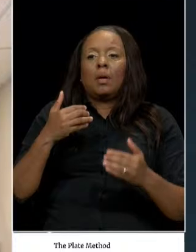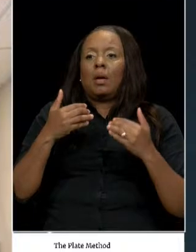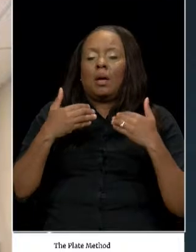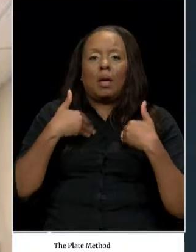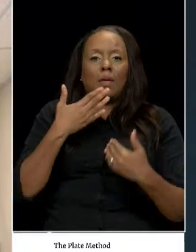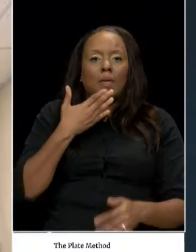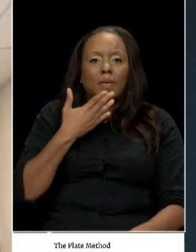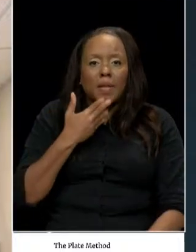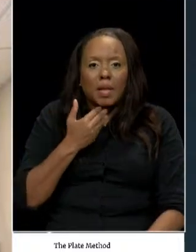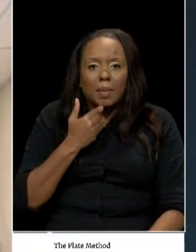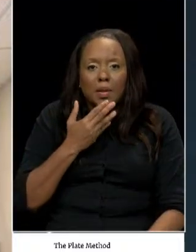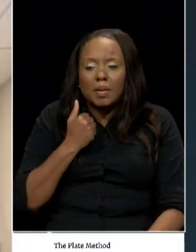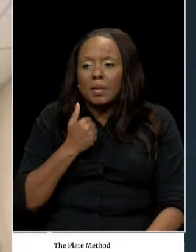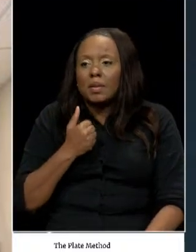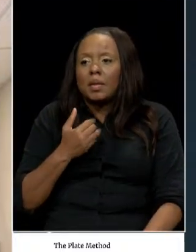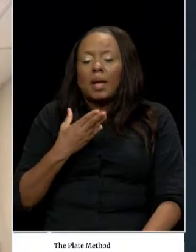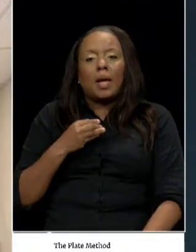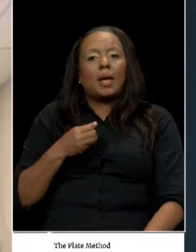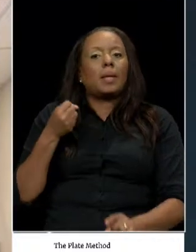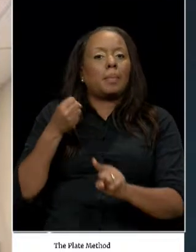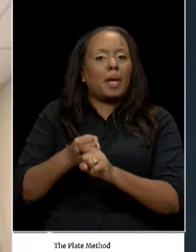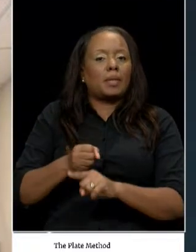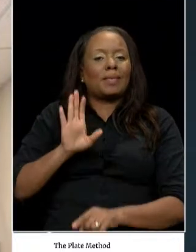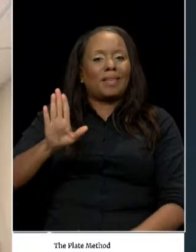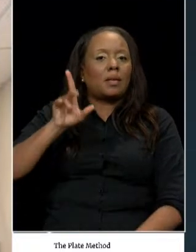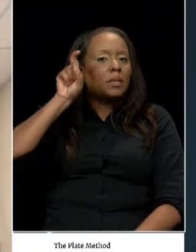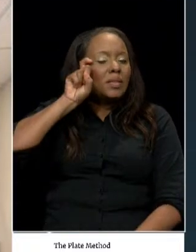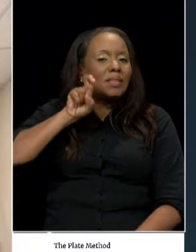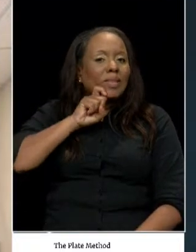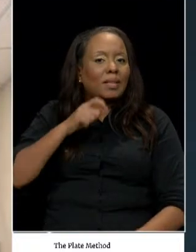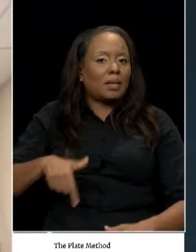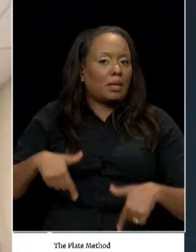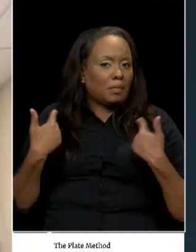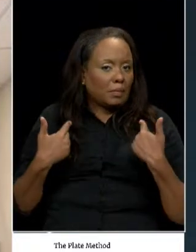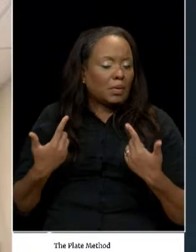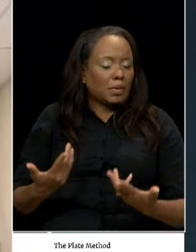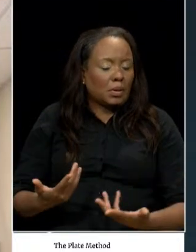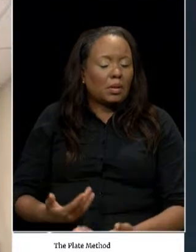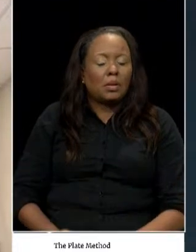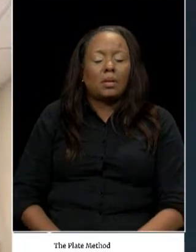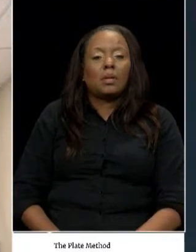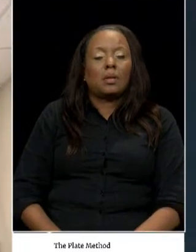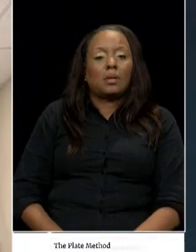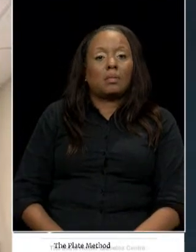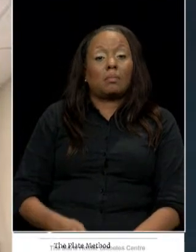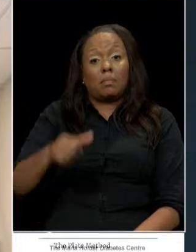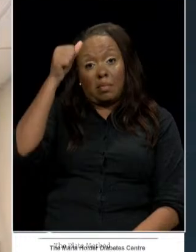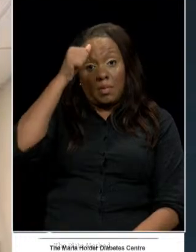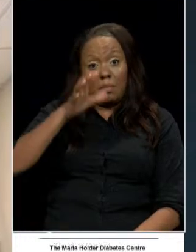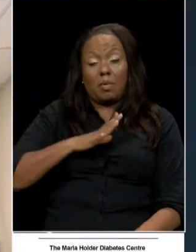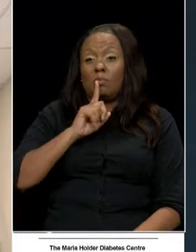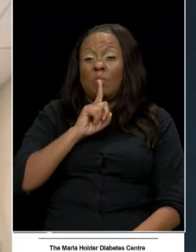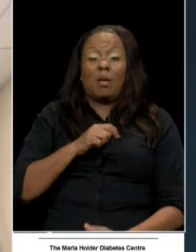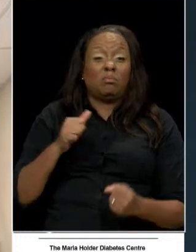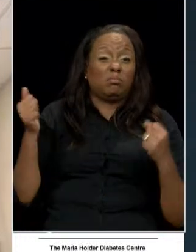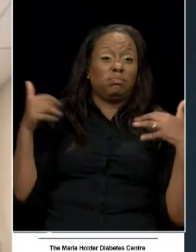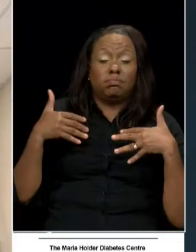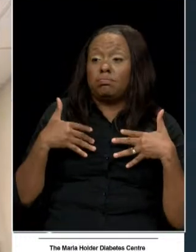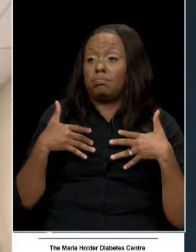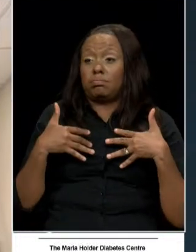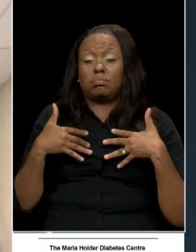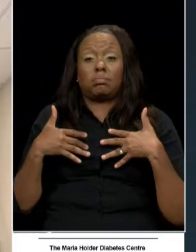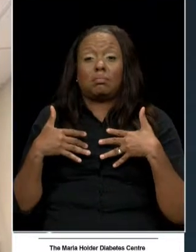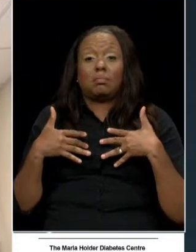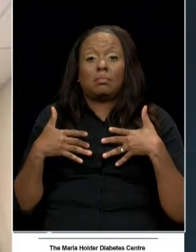And I'm sure my gynecology colleagues can touch on that at some point in time. But men do have a great fear of